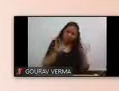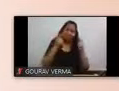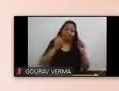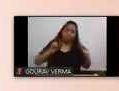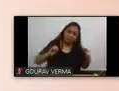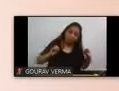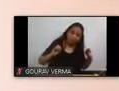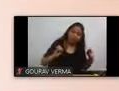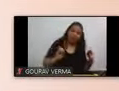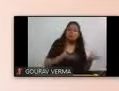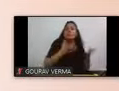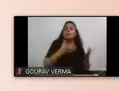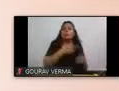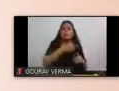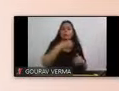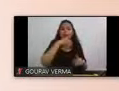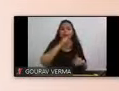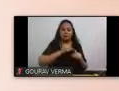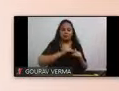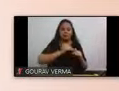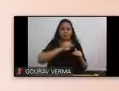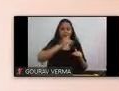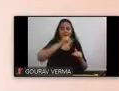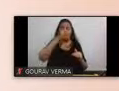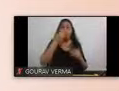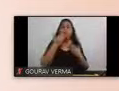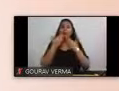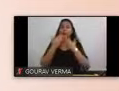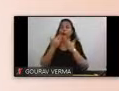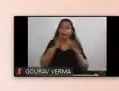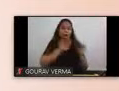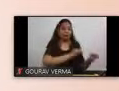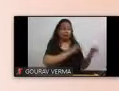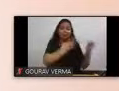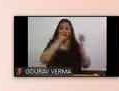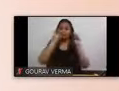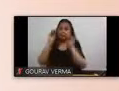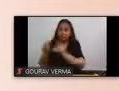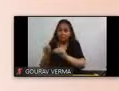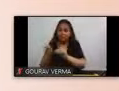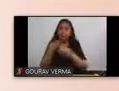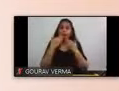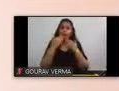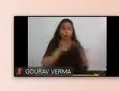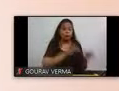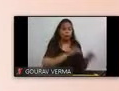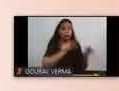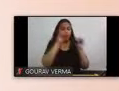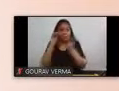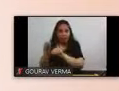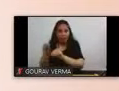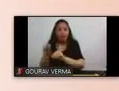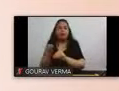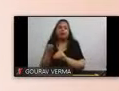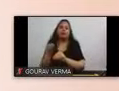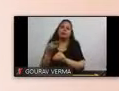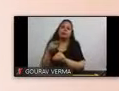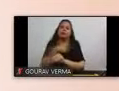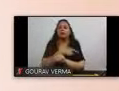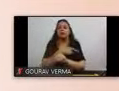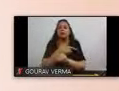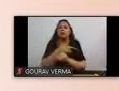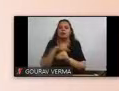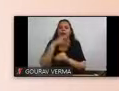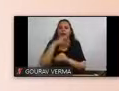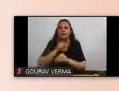is in school age or he is ready to learn the skills which is appropriate for 8 years old child, 6 years old